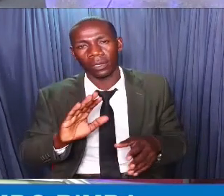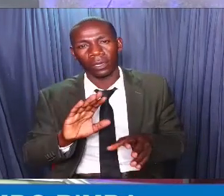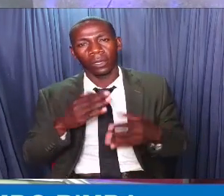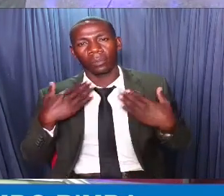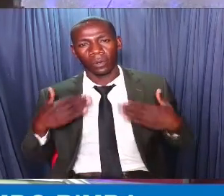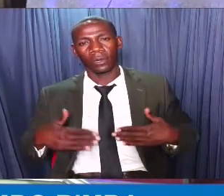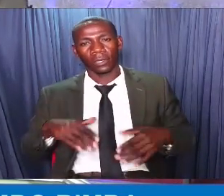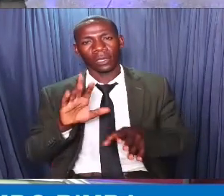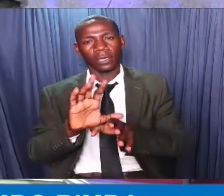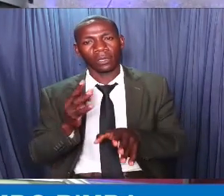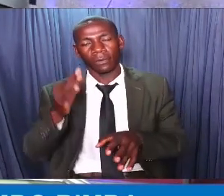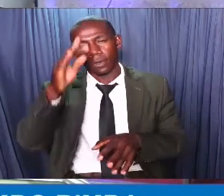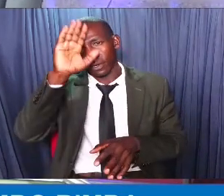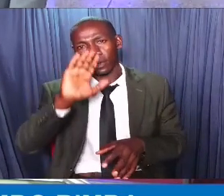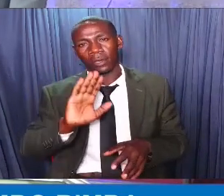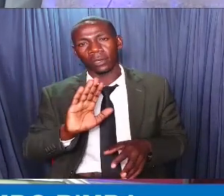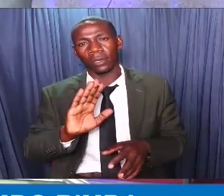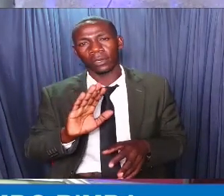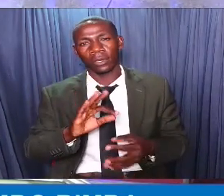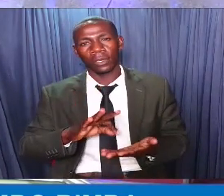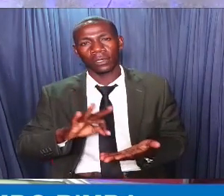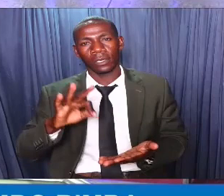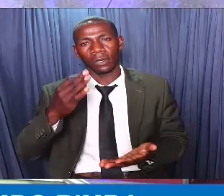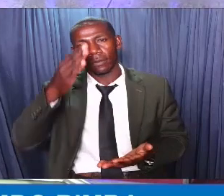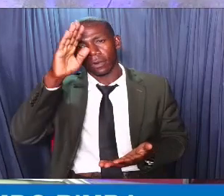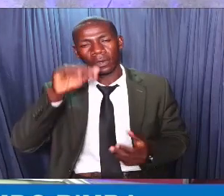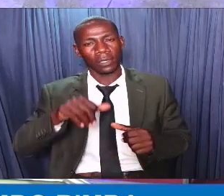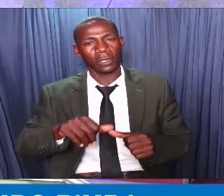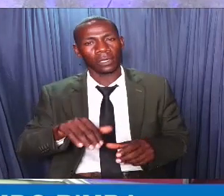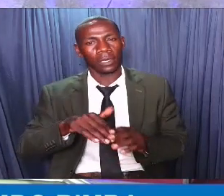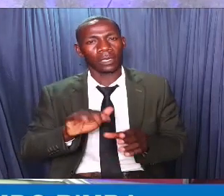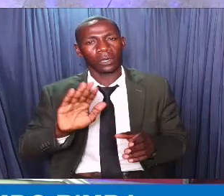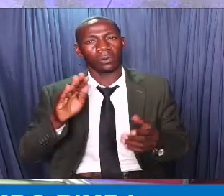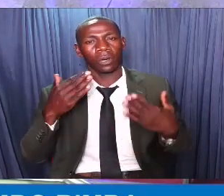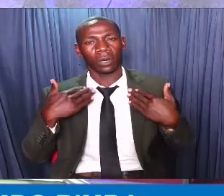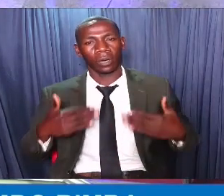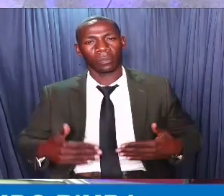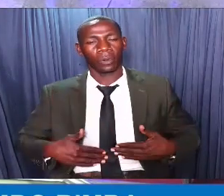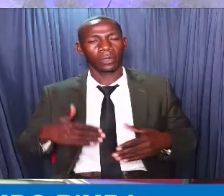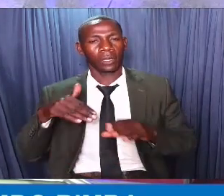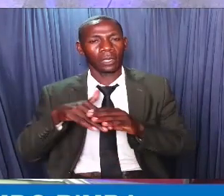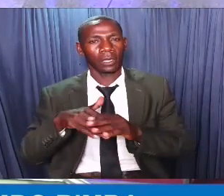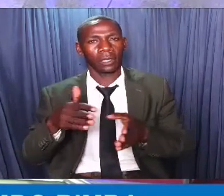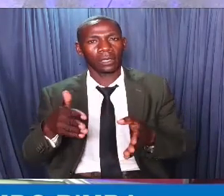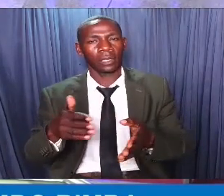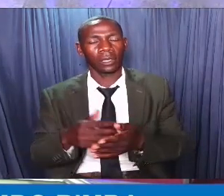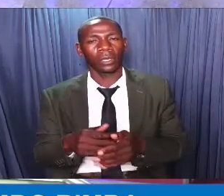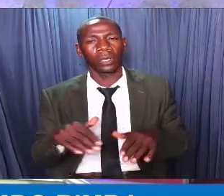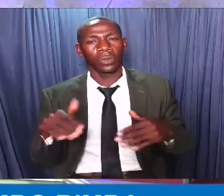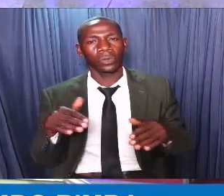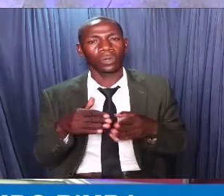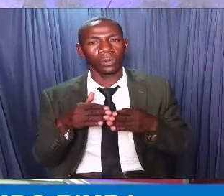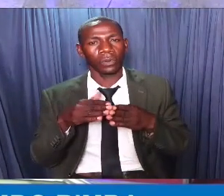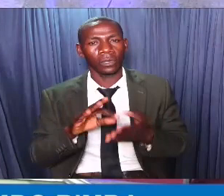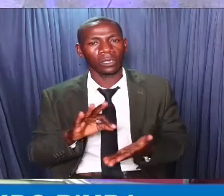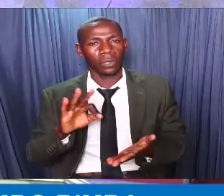la Mungu. This is the temple of the Lord, your body. Roho wa Mungu makao yake ni mwili wako hapo ndani hapo. The spirit of God is abiding in your body. Ufanyapo zinaa roho